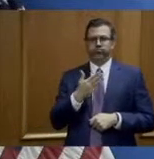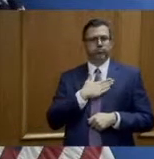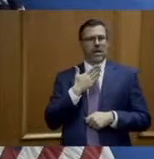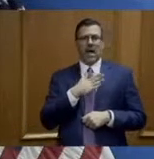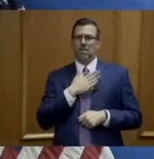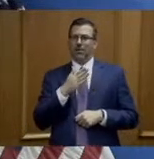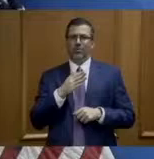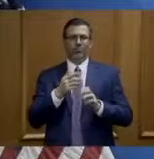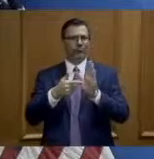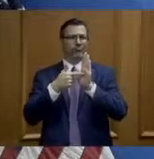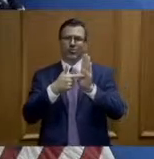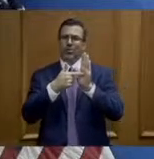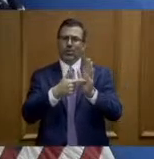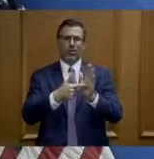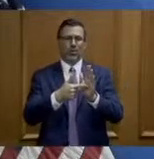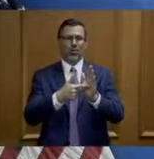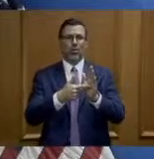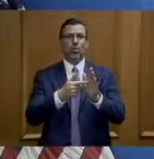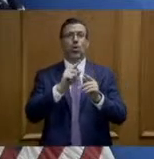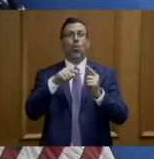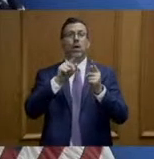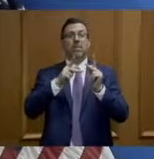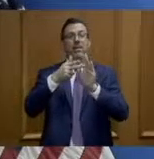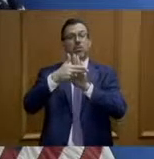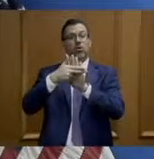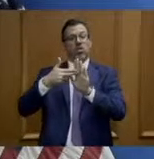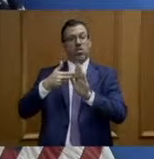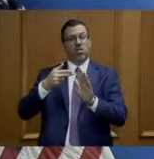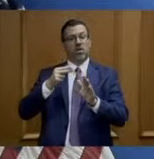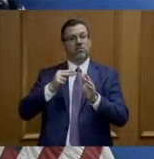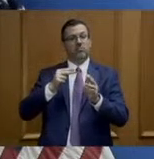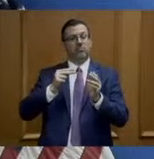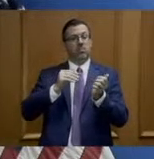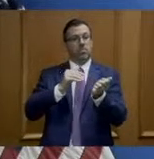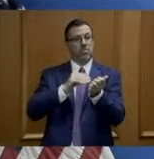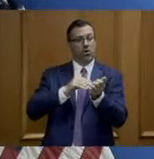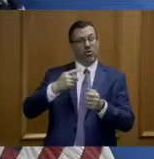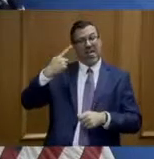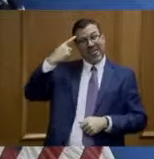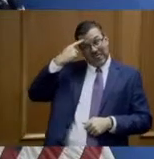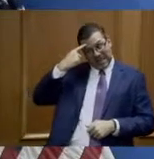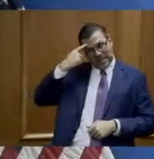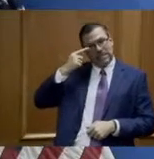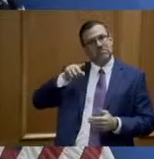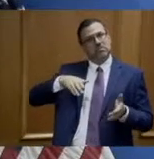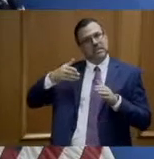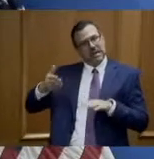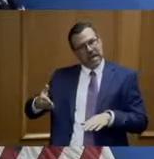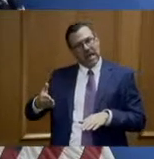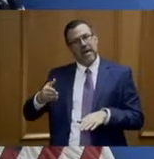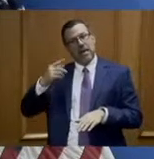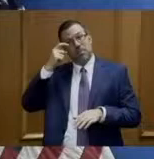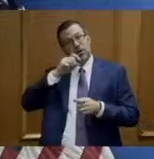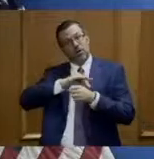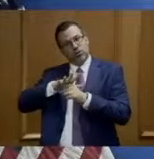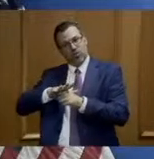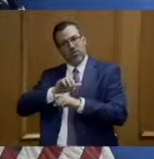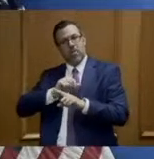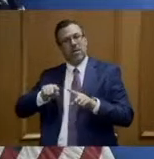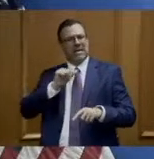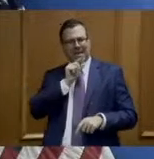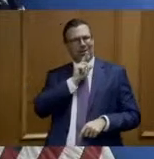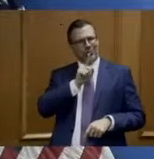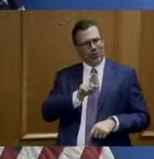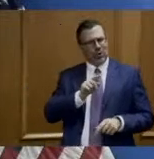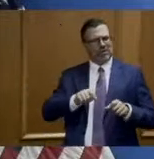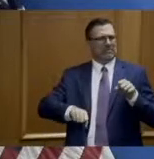statistic. We're going to have to give a lot of context on what that is and how people should interpret that. We don't